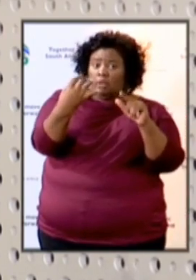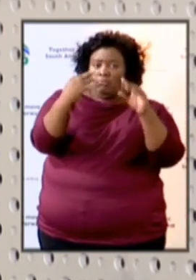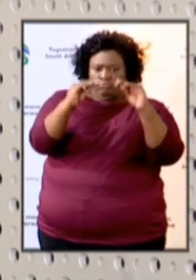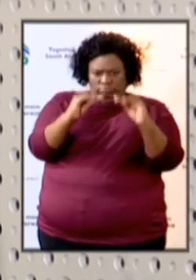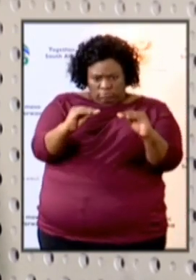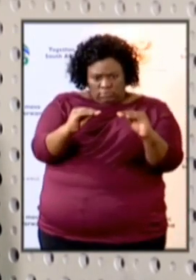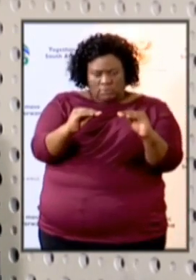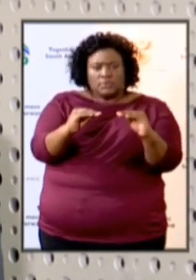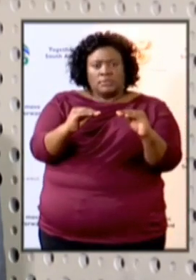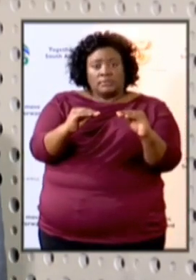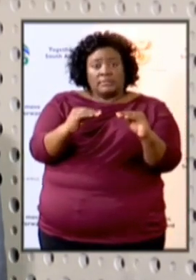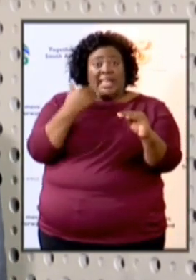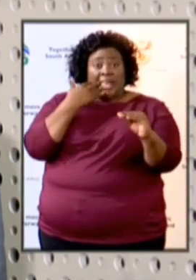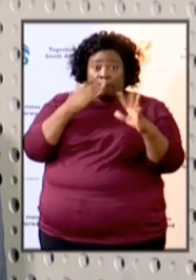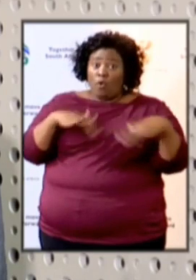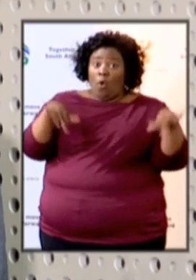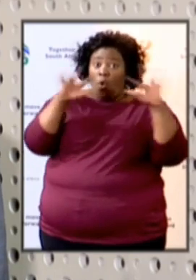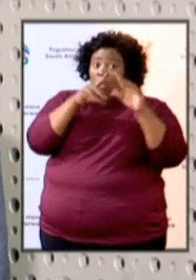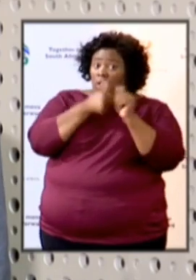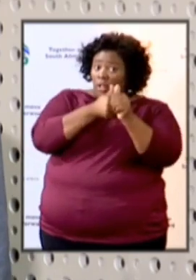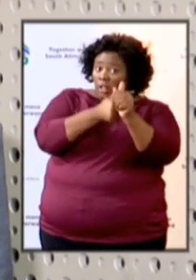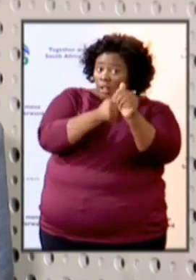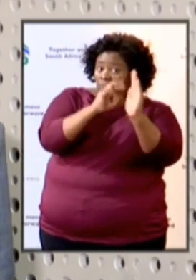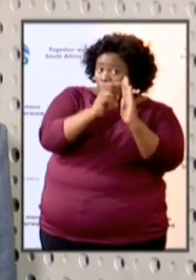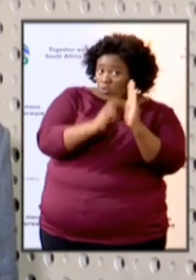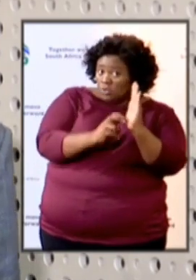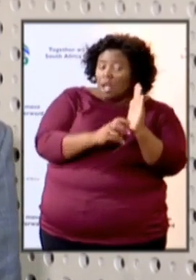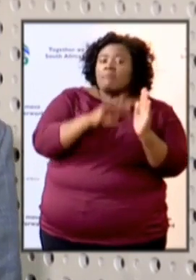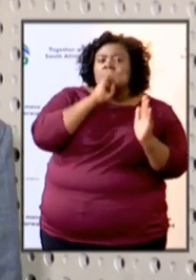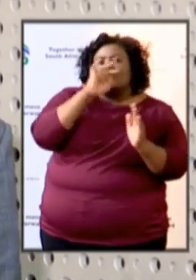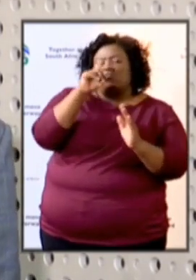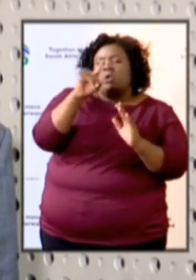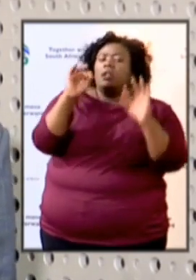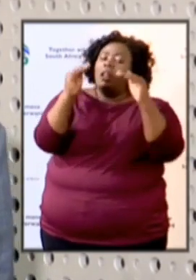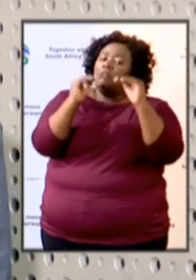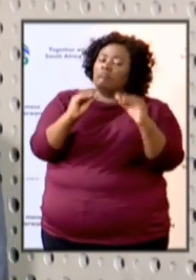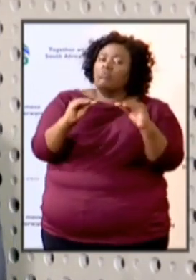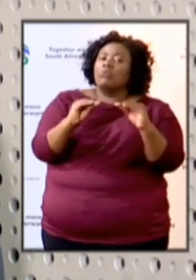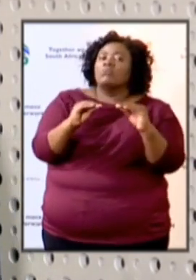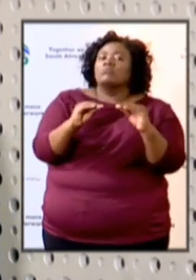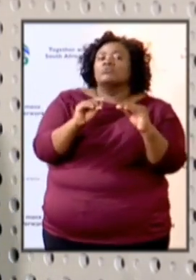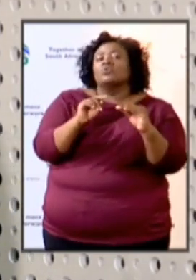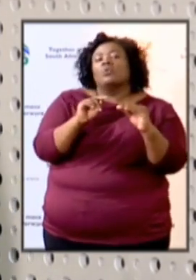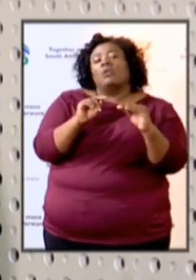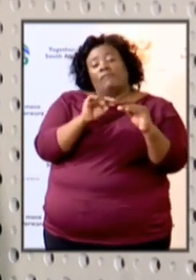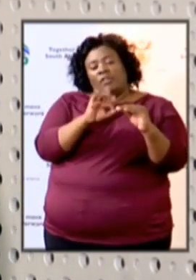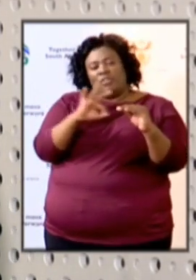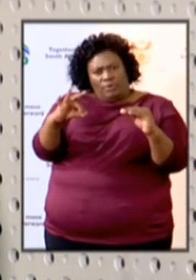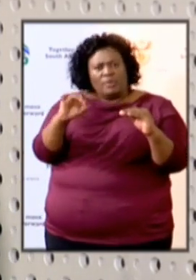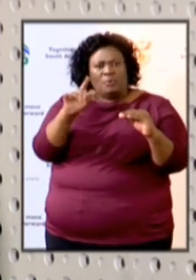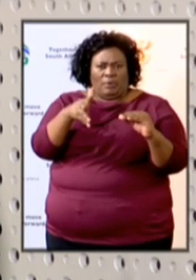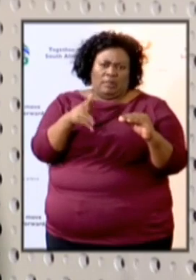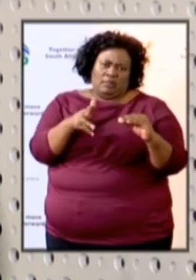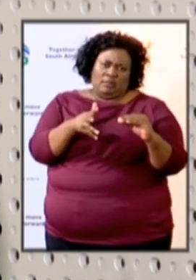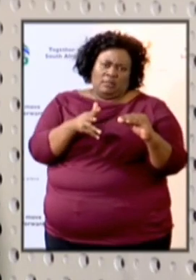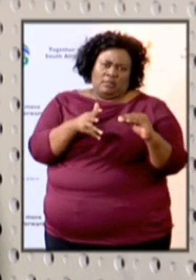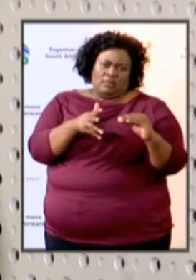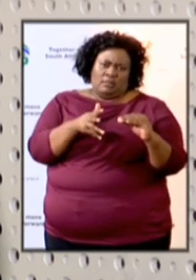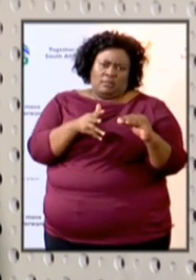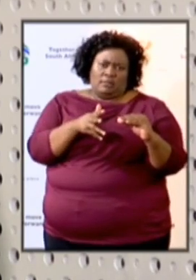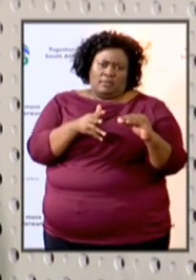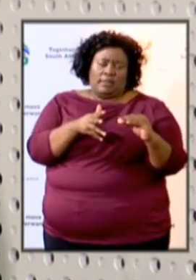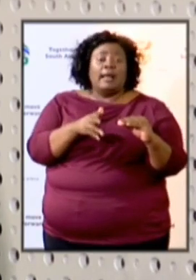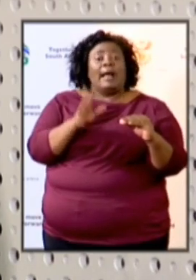us work together, as Nkosazana said, and we all move from level four to level three of lockdown.